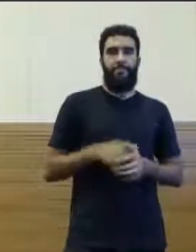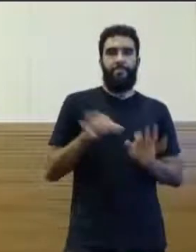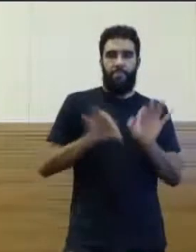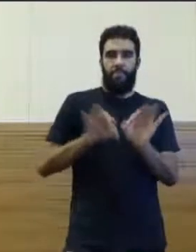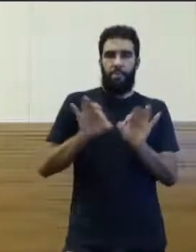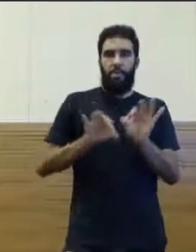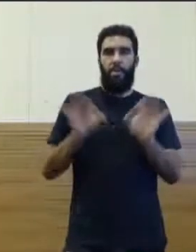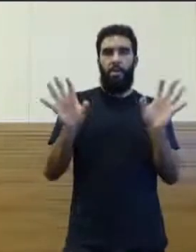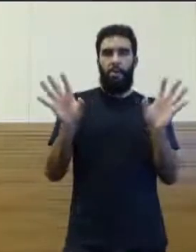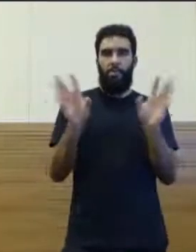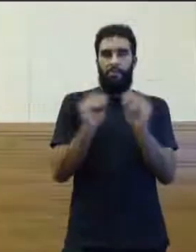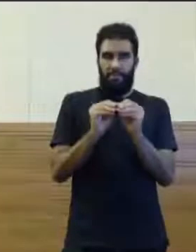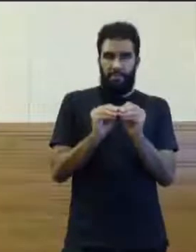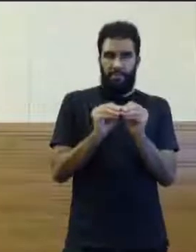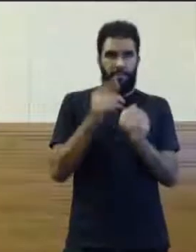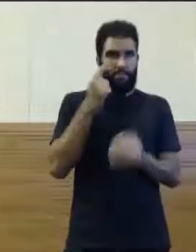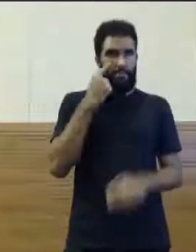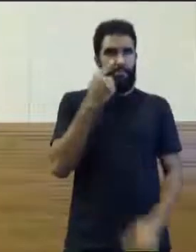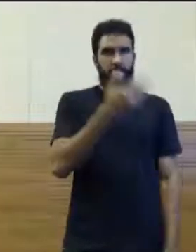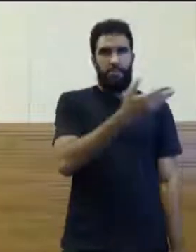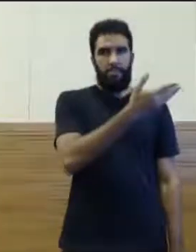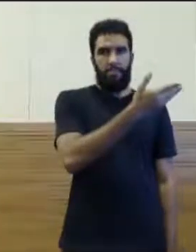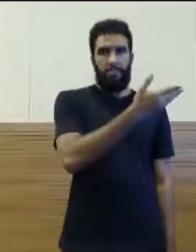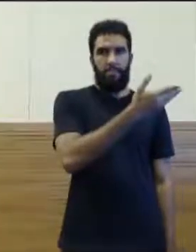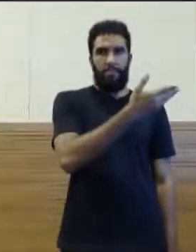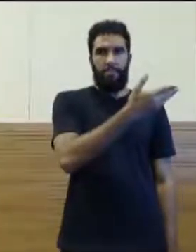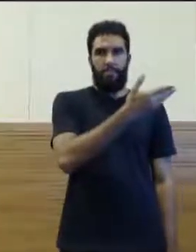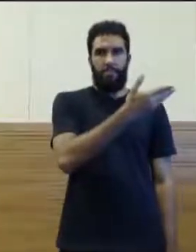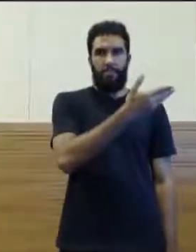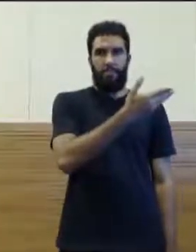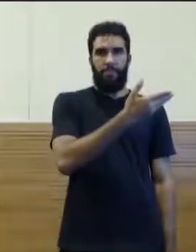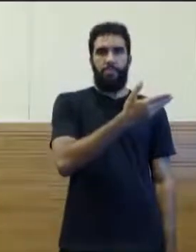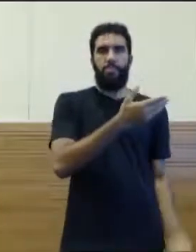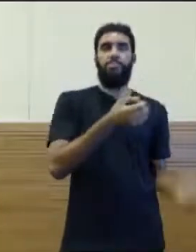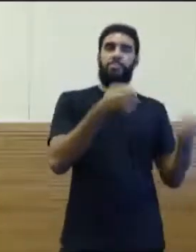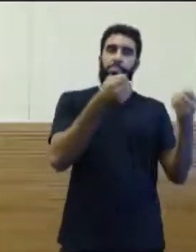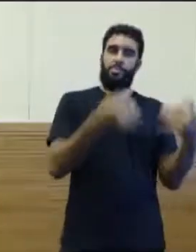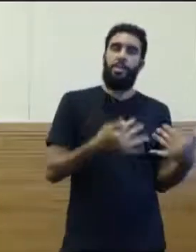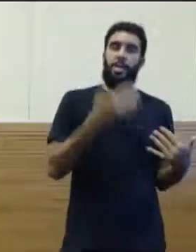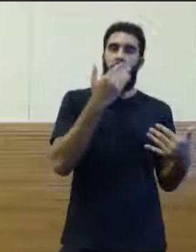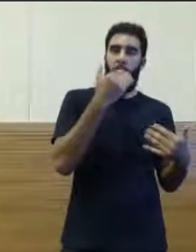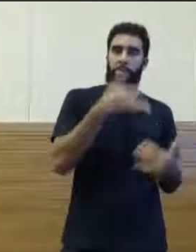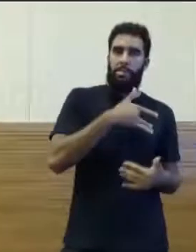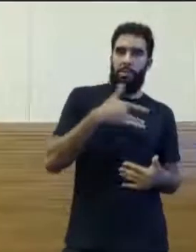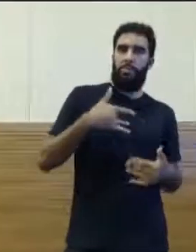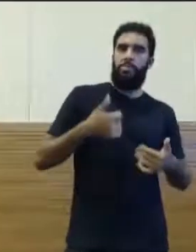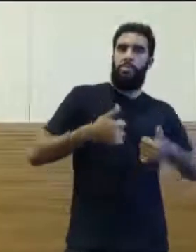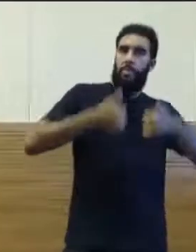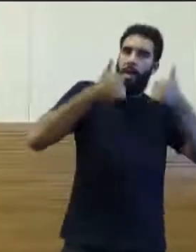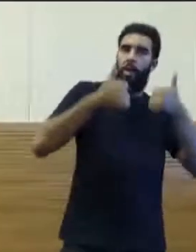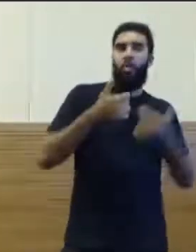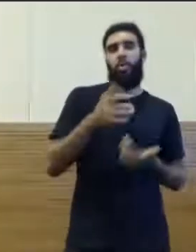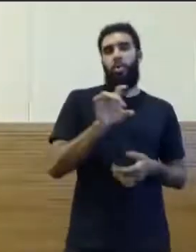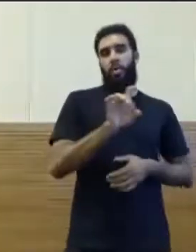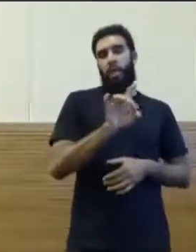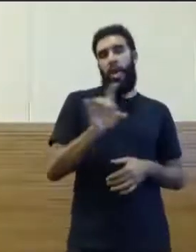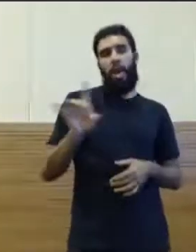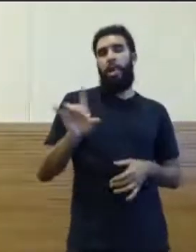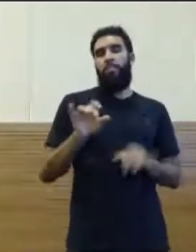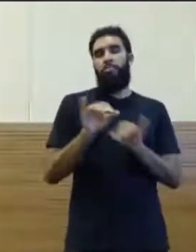supported, a summary that talks about healthy food, of each